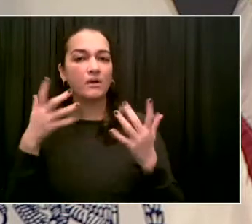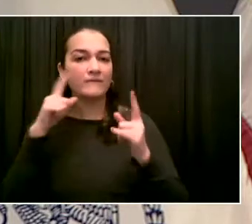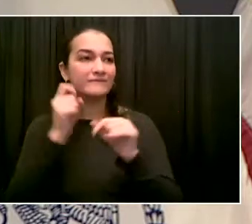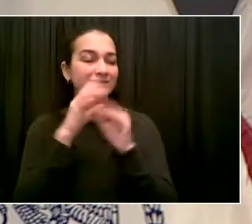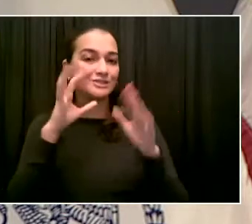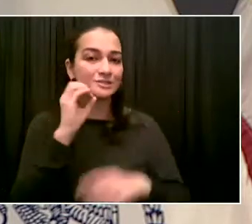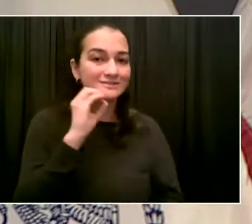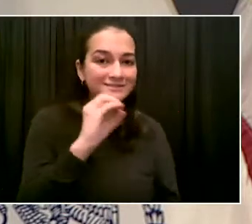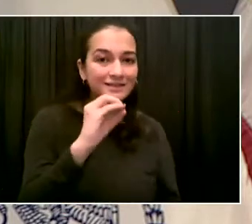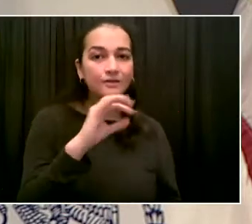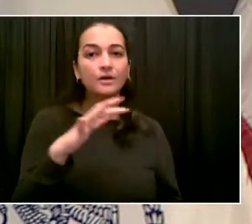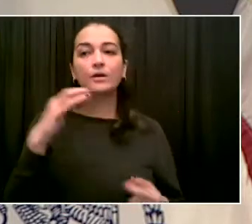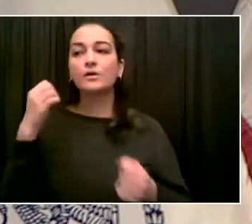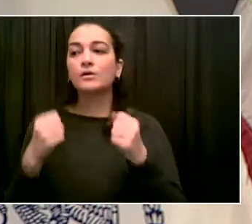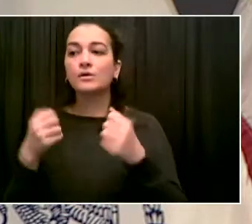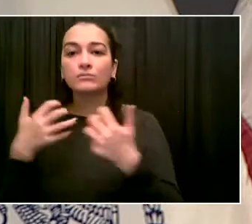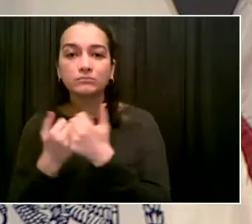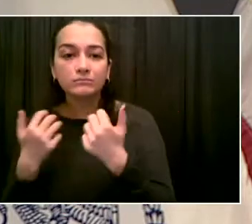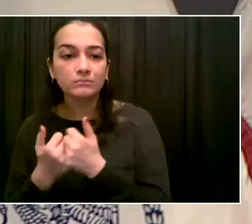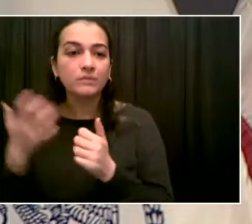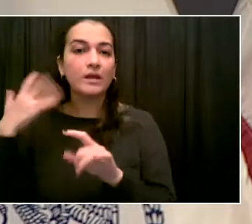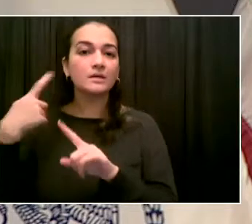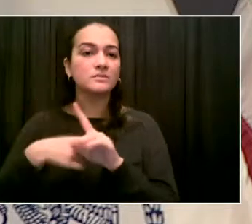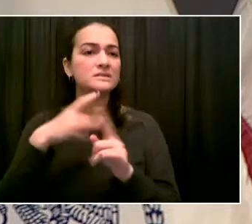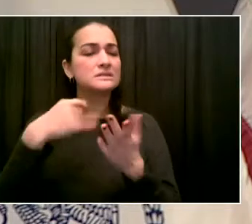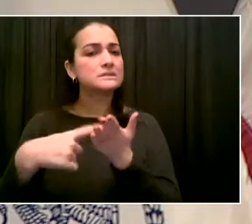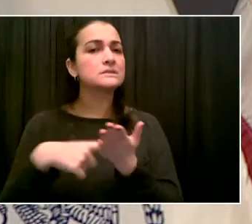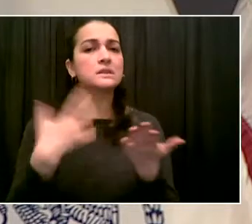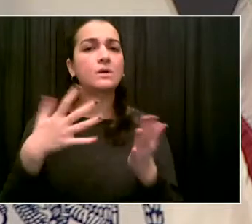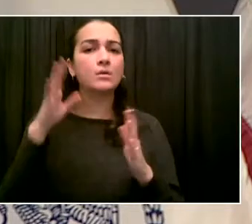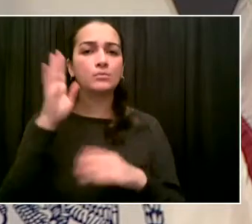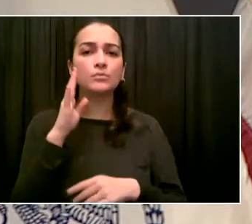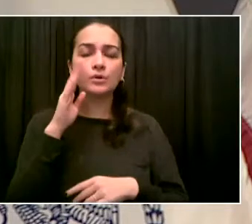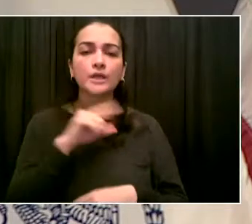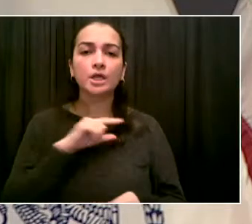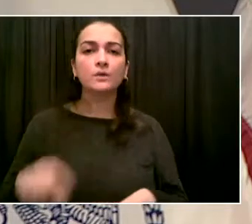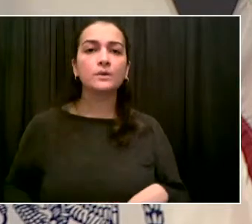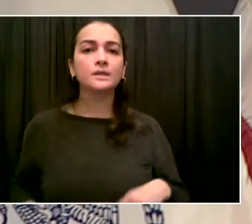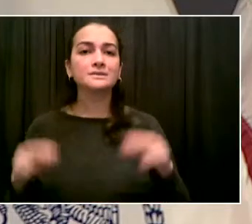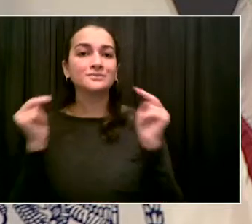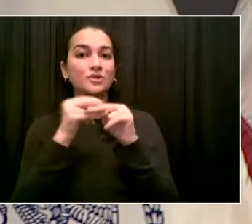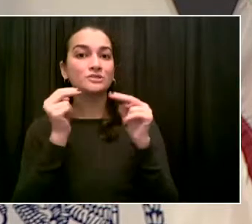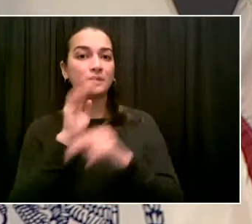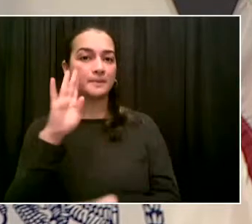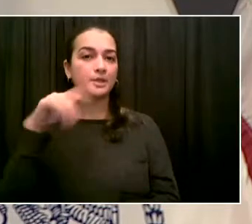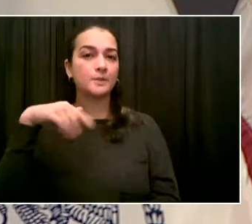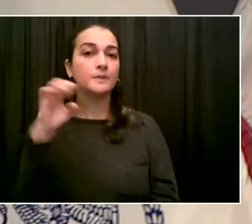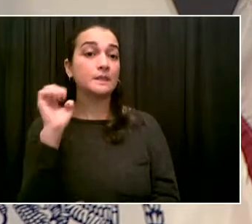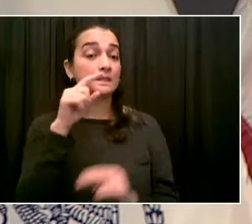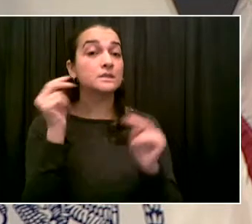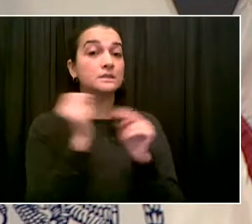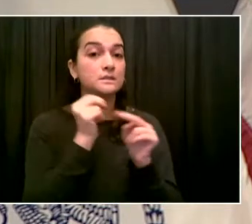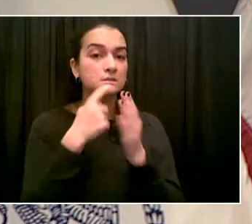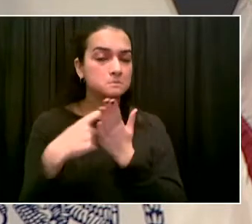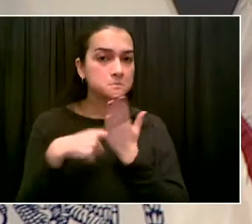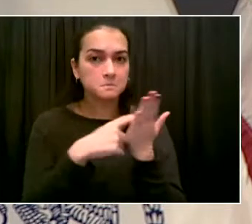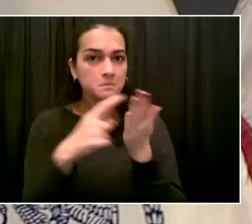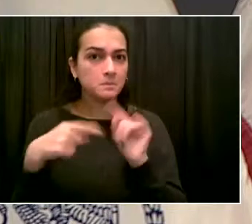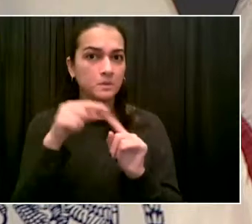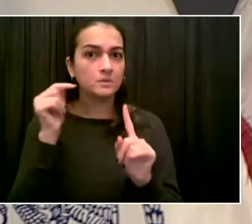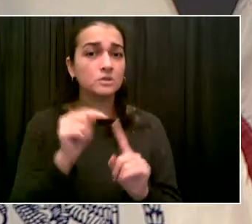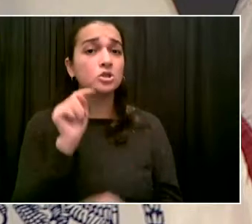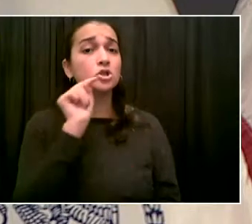question. When was the last time you and Commissioner Gutman sat down to discuss how your two agencies could collaborate on public health and Vision